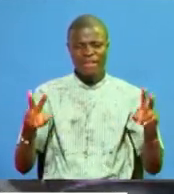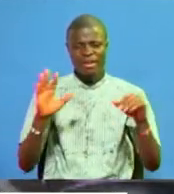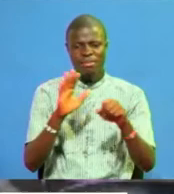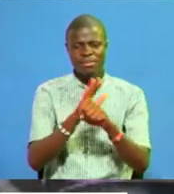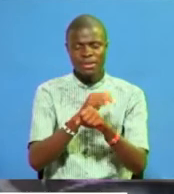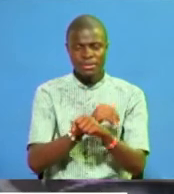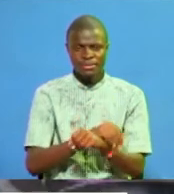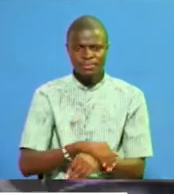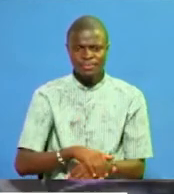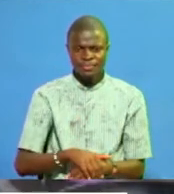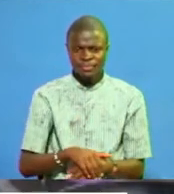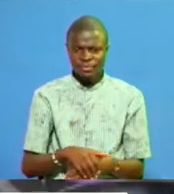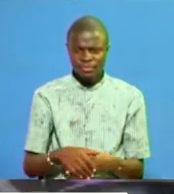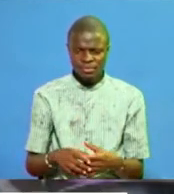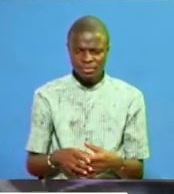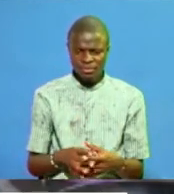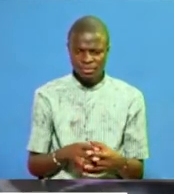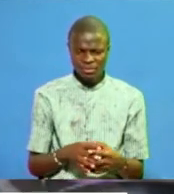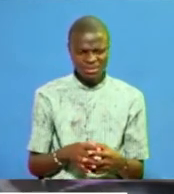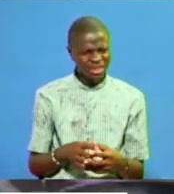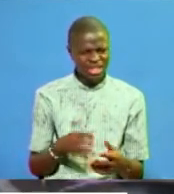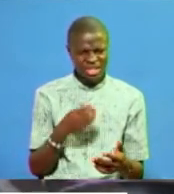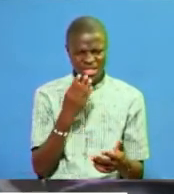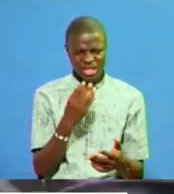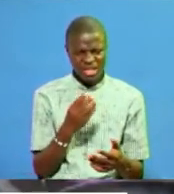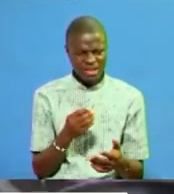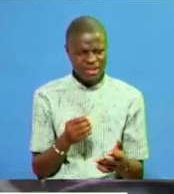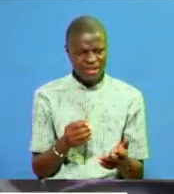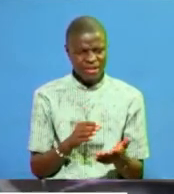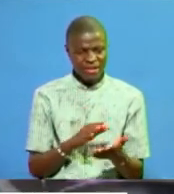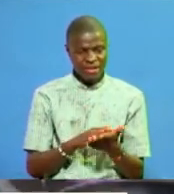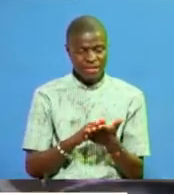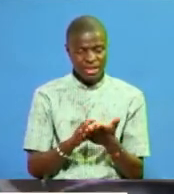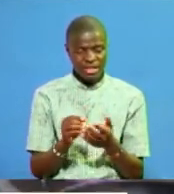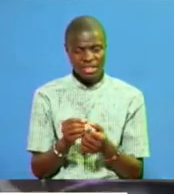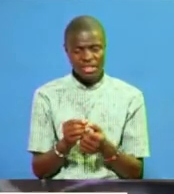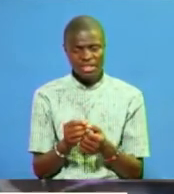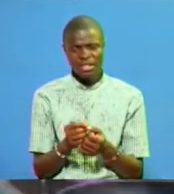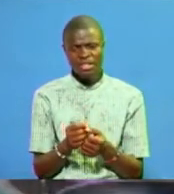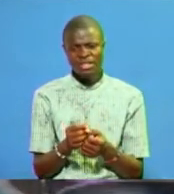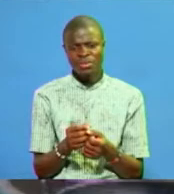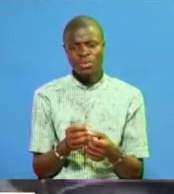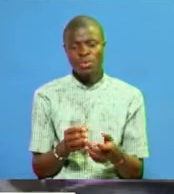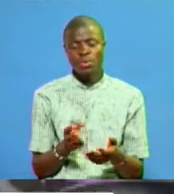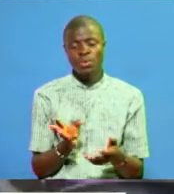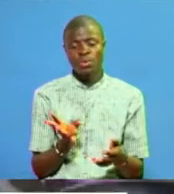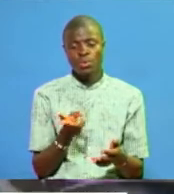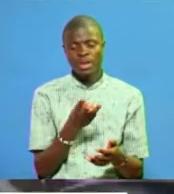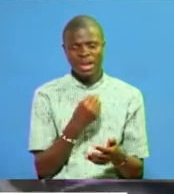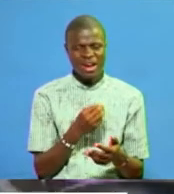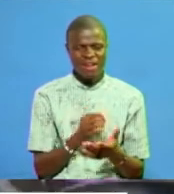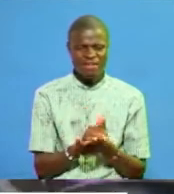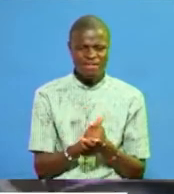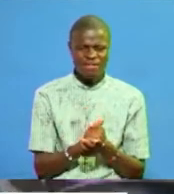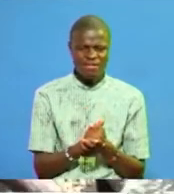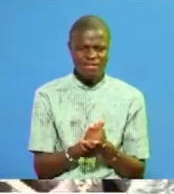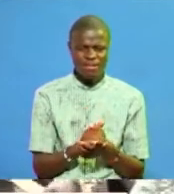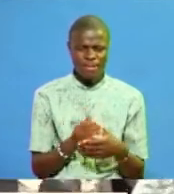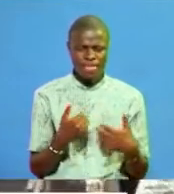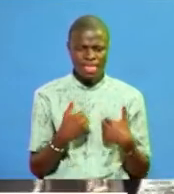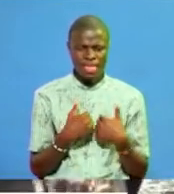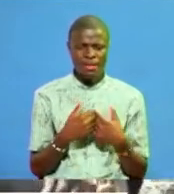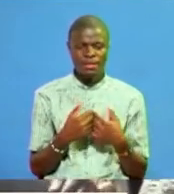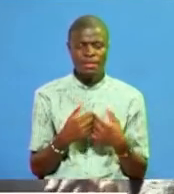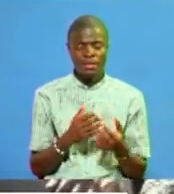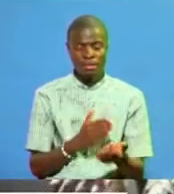watu wenye wanauza samaki ambayo ni mbichi. Tumepata faida na tena tumefaidika kabisa.